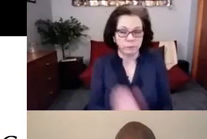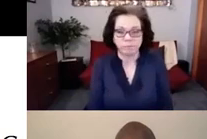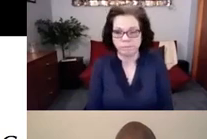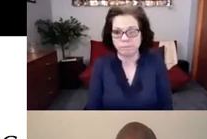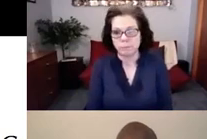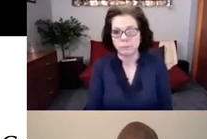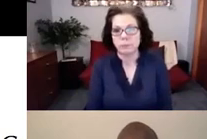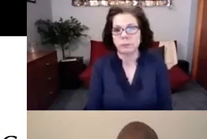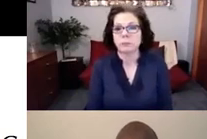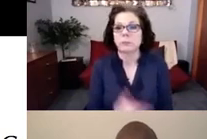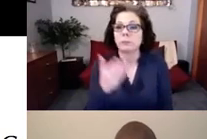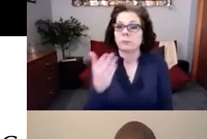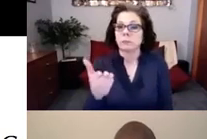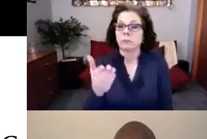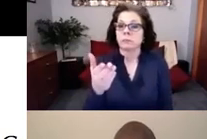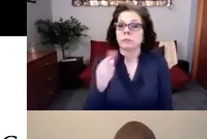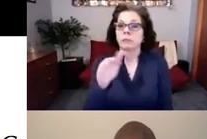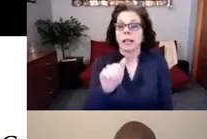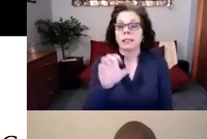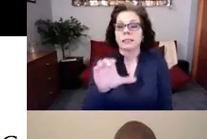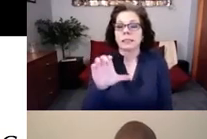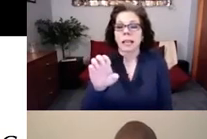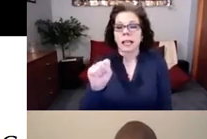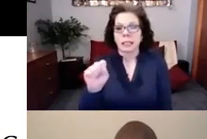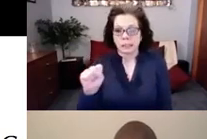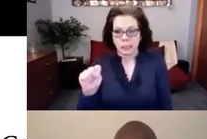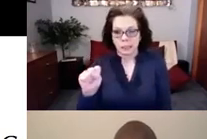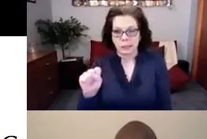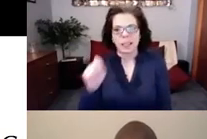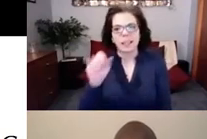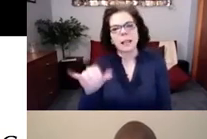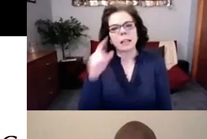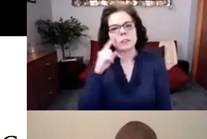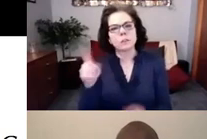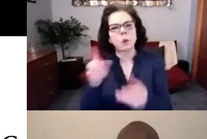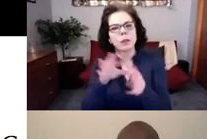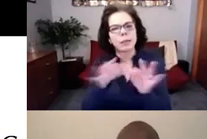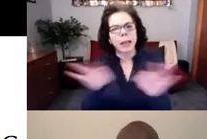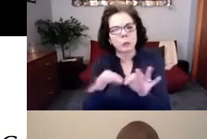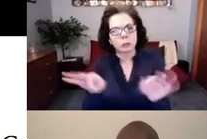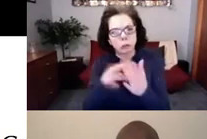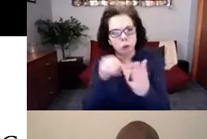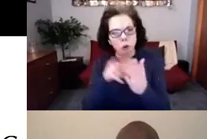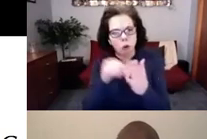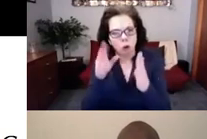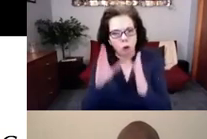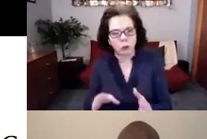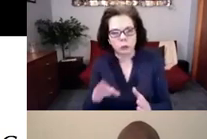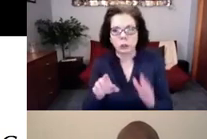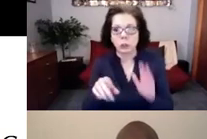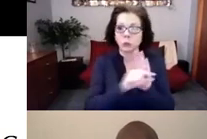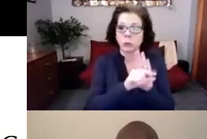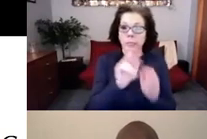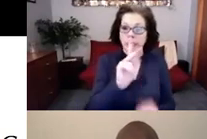the access exam, that's a test for our language learners, grades K through 12.